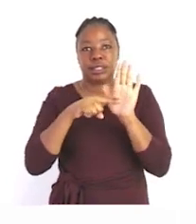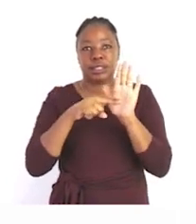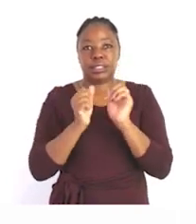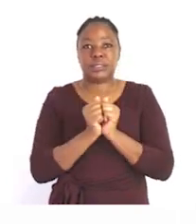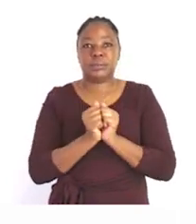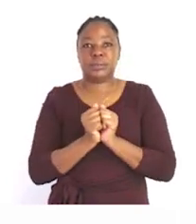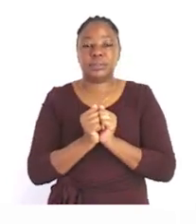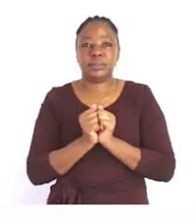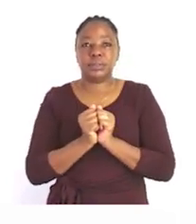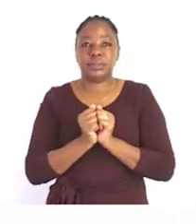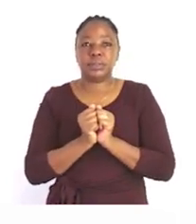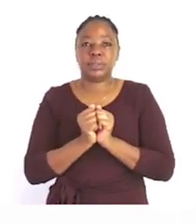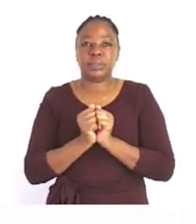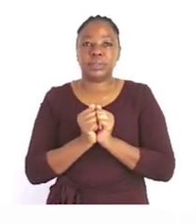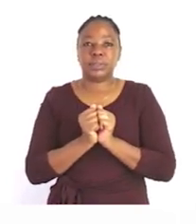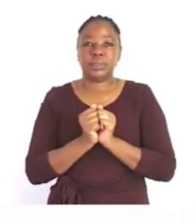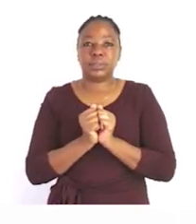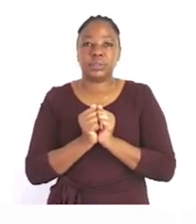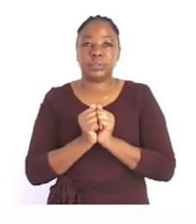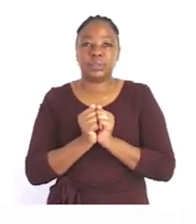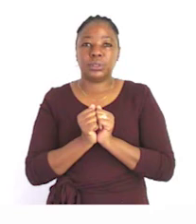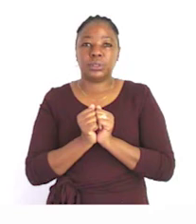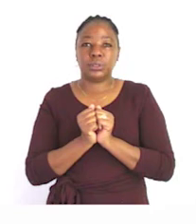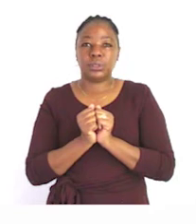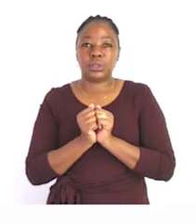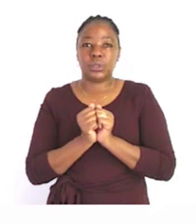that you can see there is also